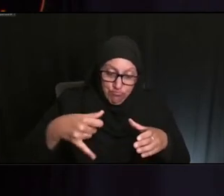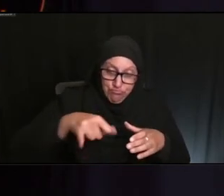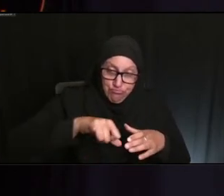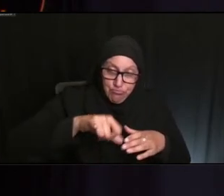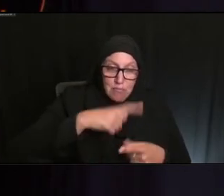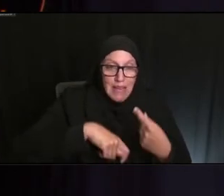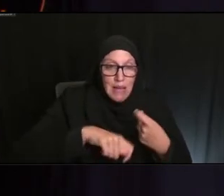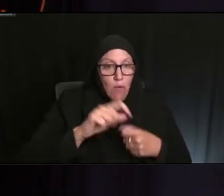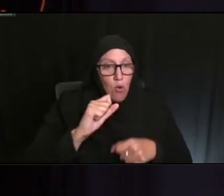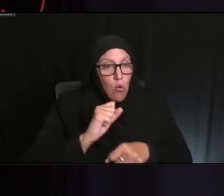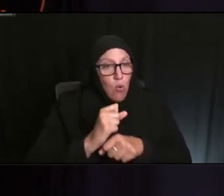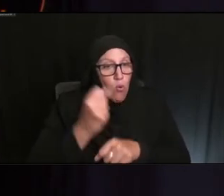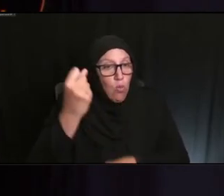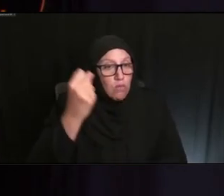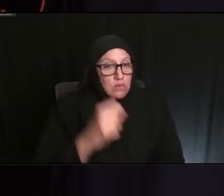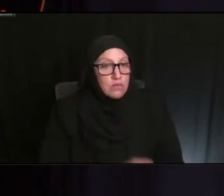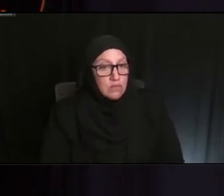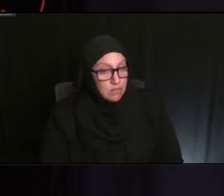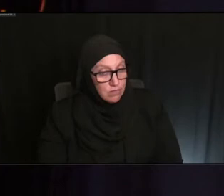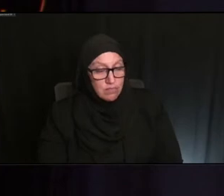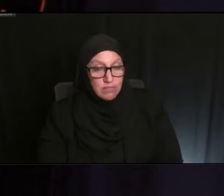This is something that he understood.